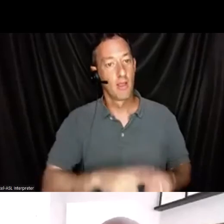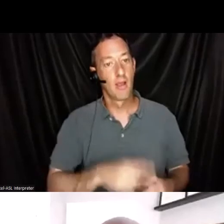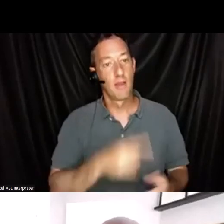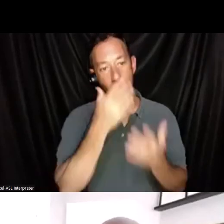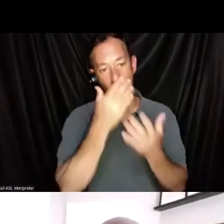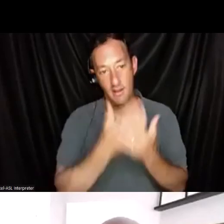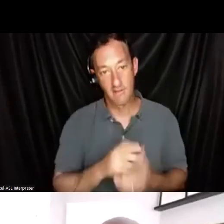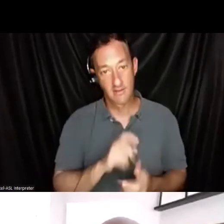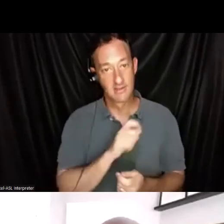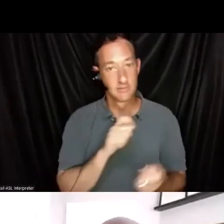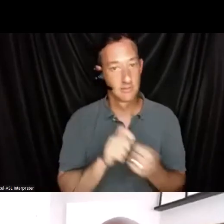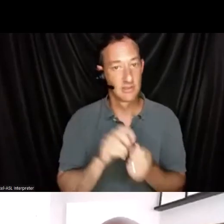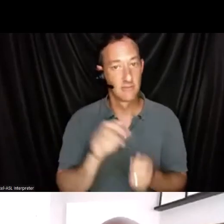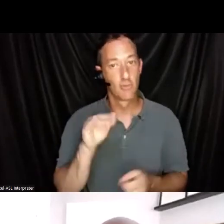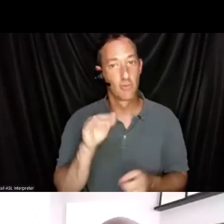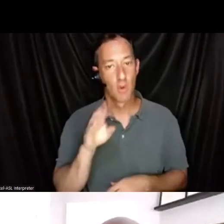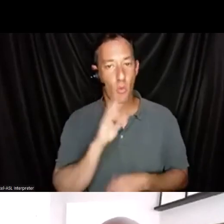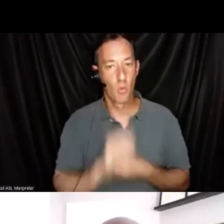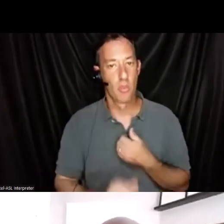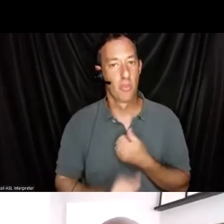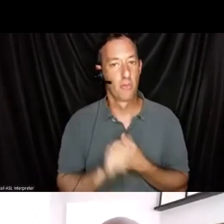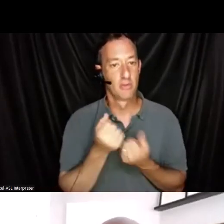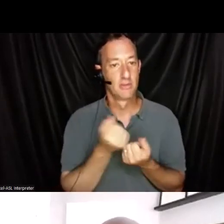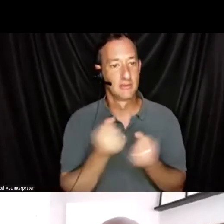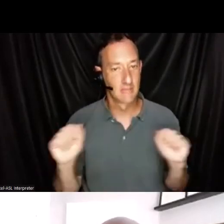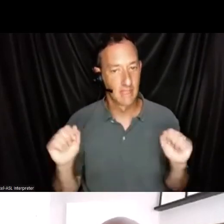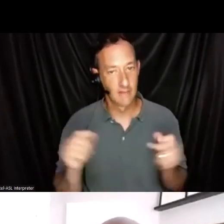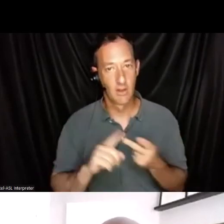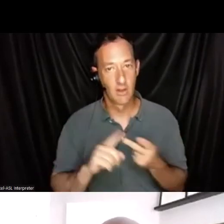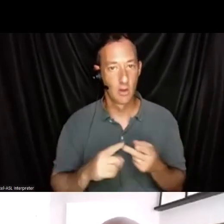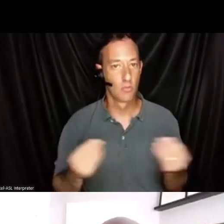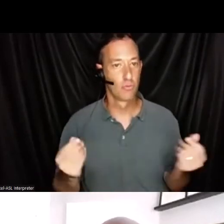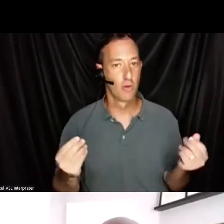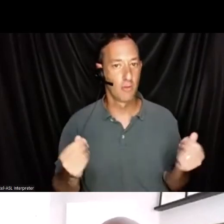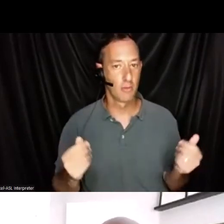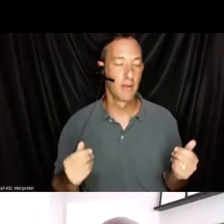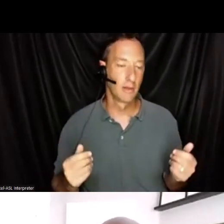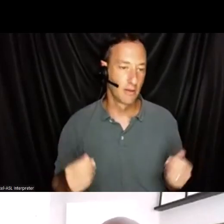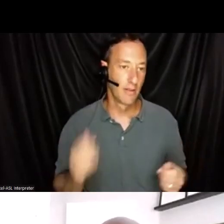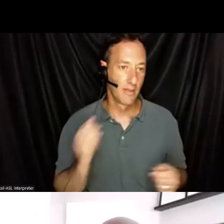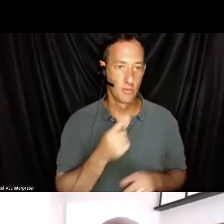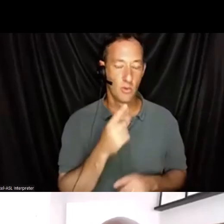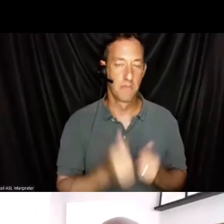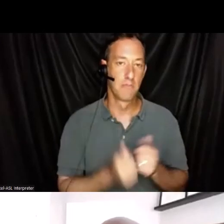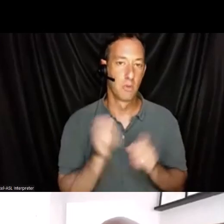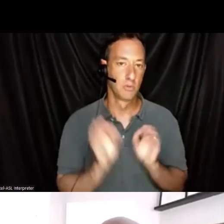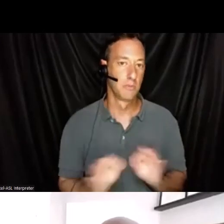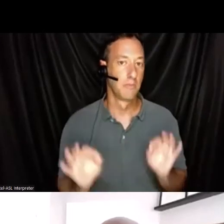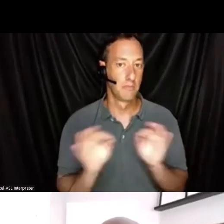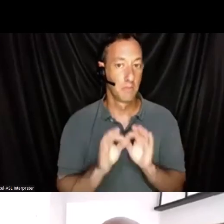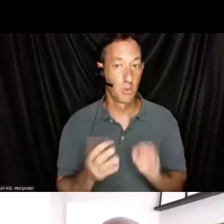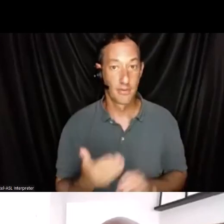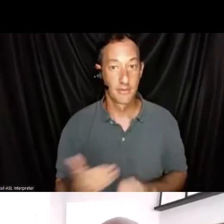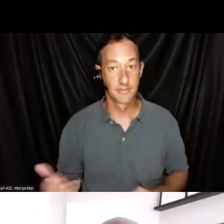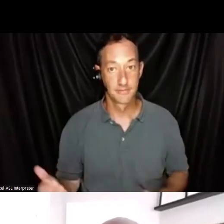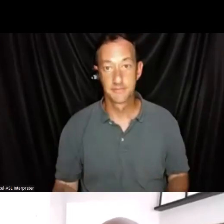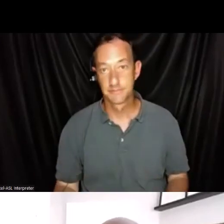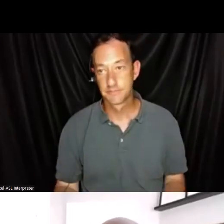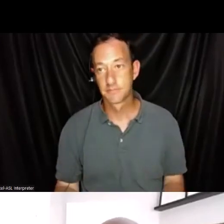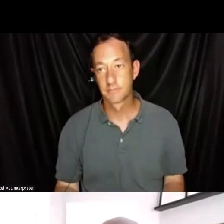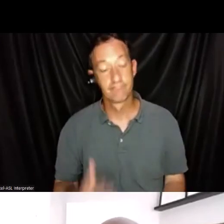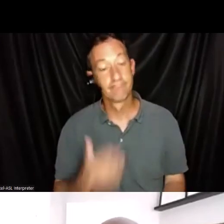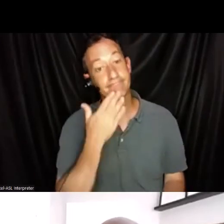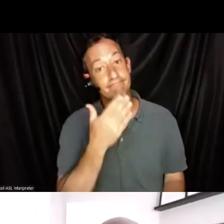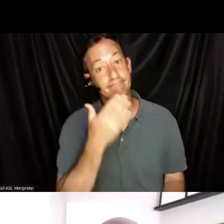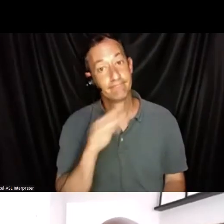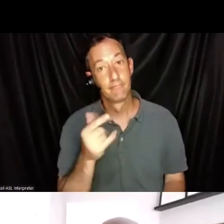specific crime at issue would threaten safety and or property. And I think that's one of the most important things. Thank you, Maggie.